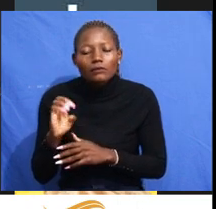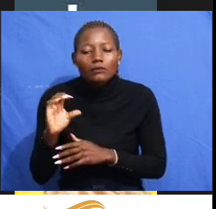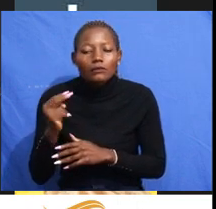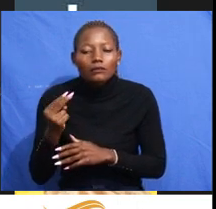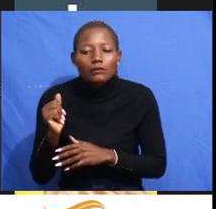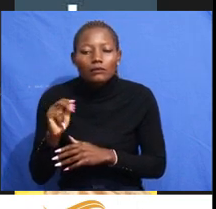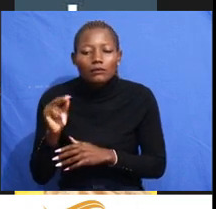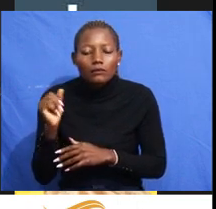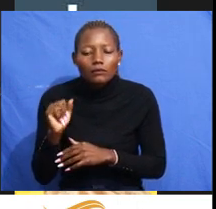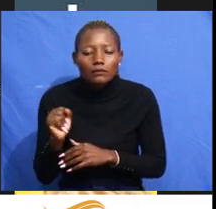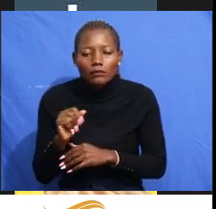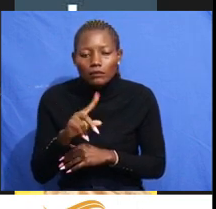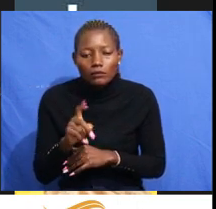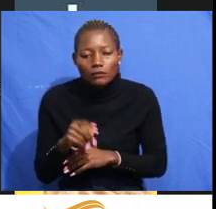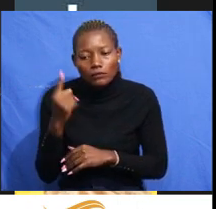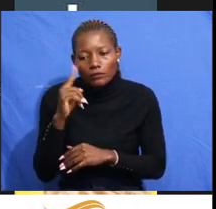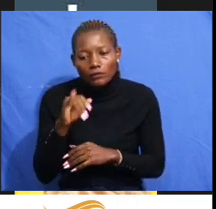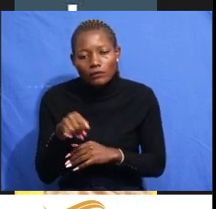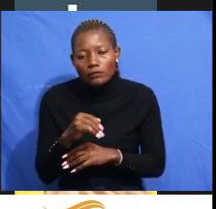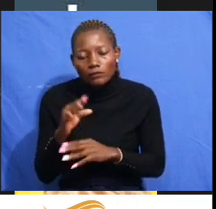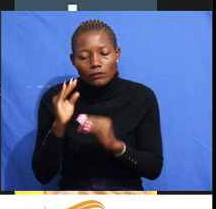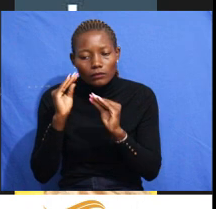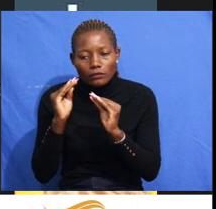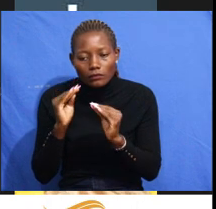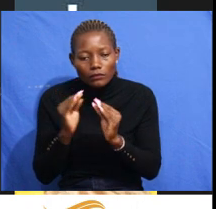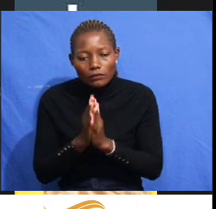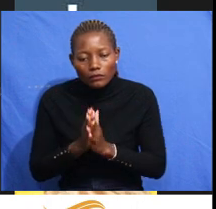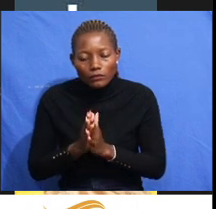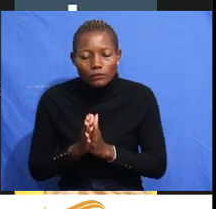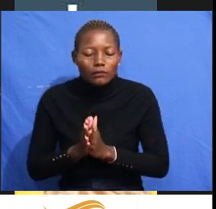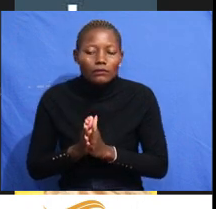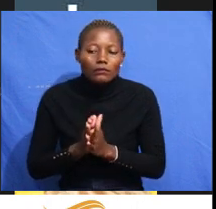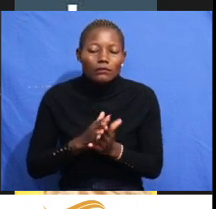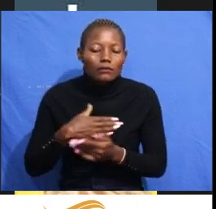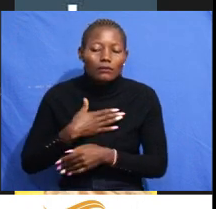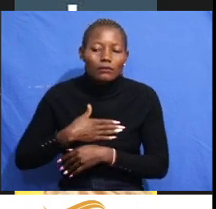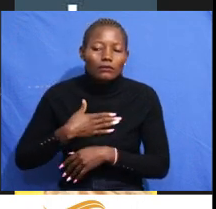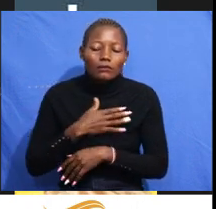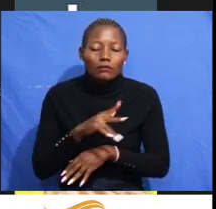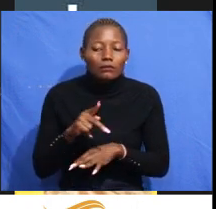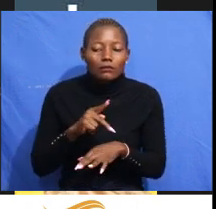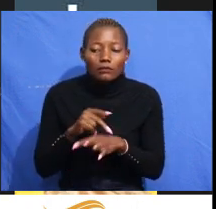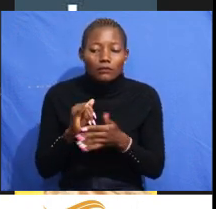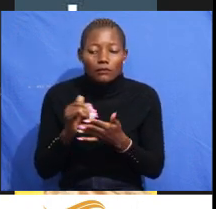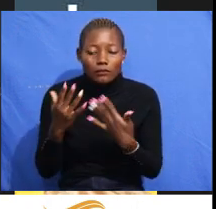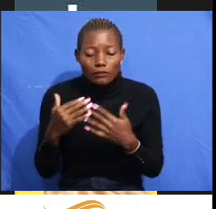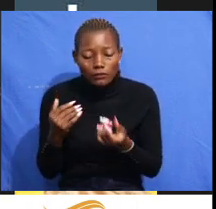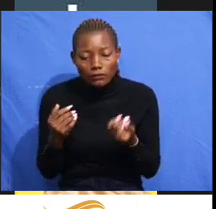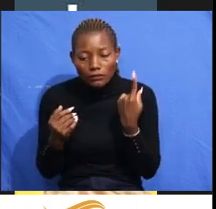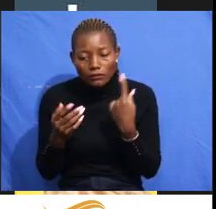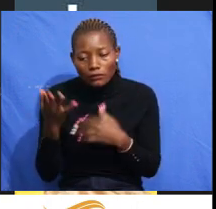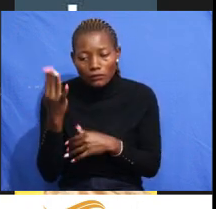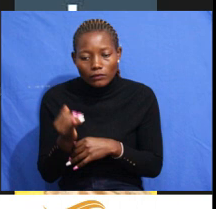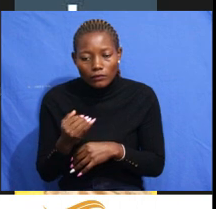just educating and emphasizing more on the scientific principles so that people really understand why I